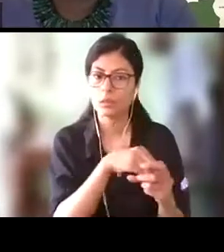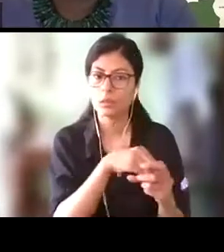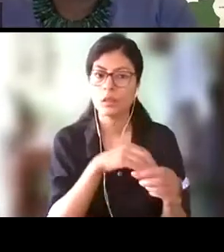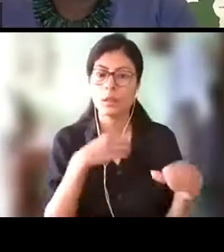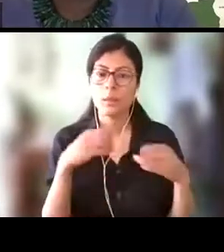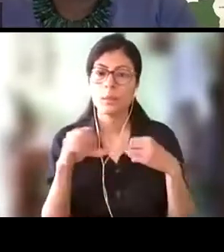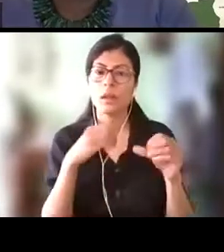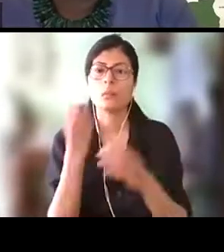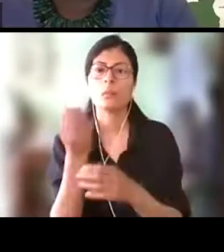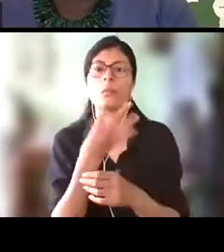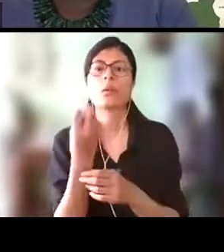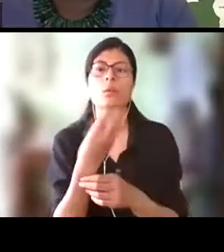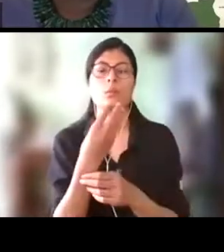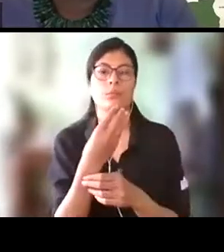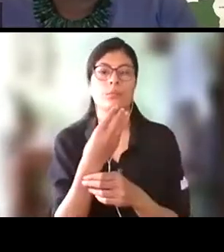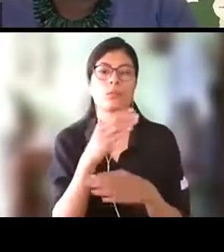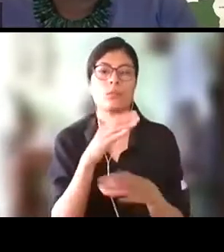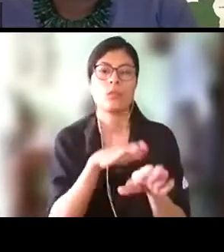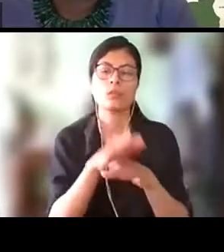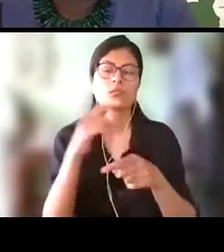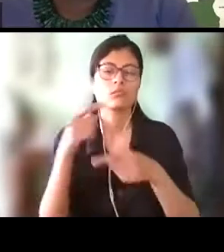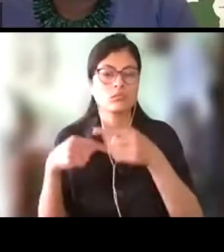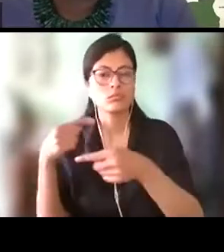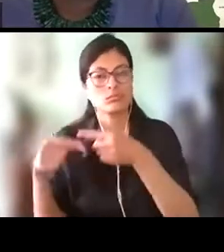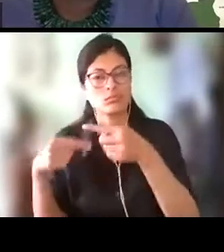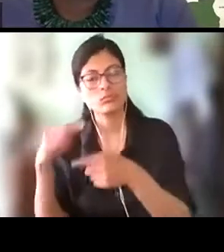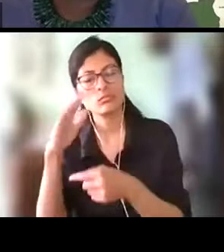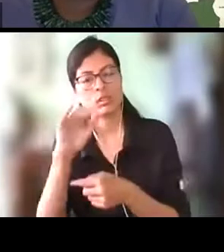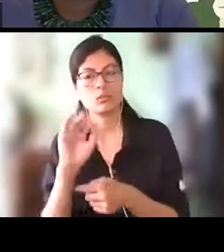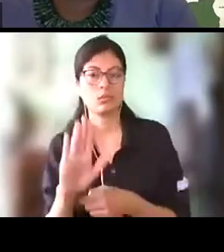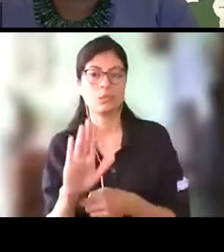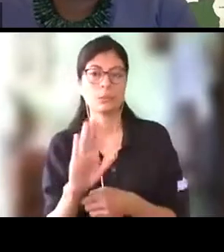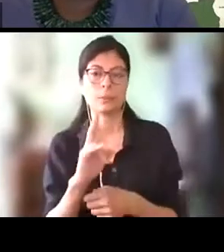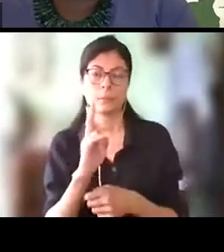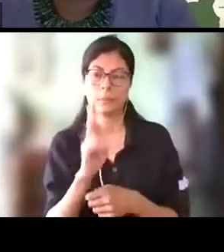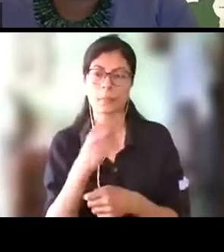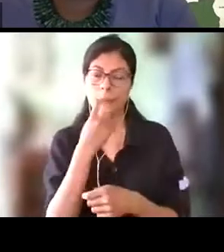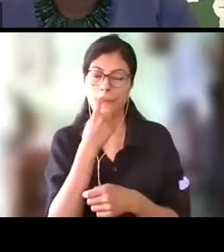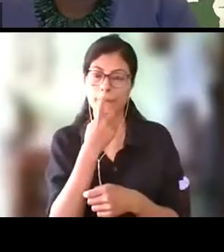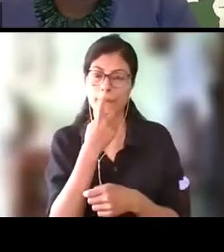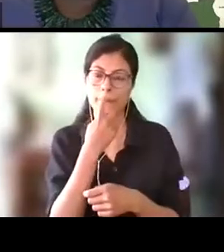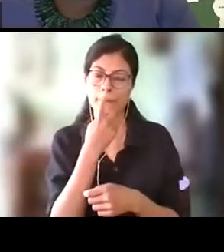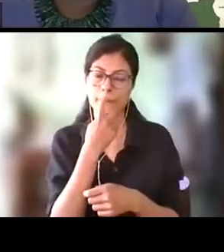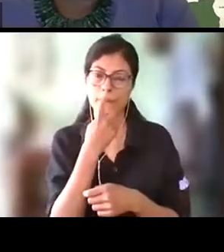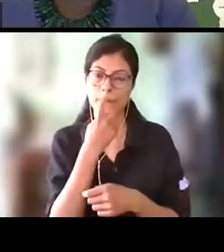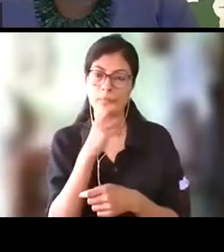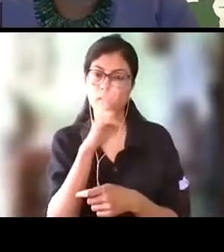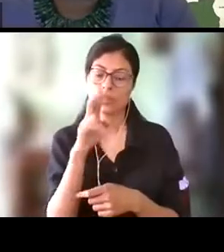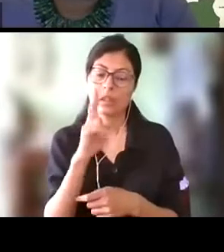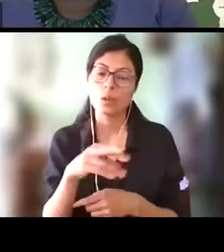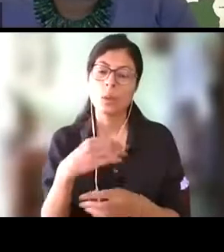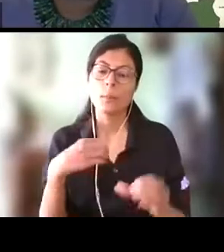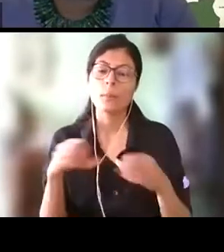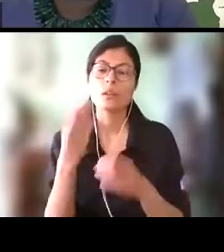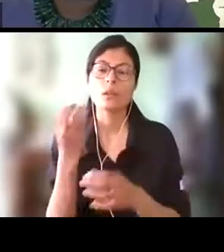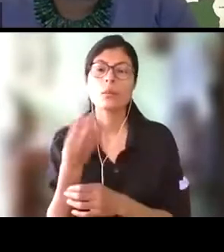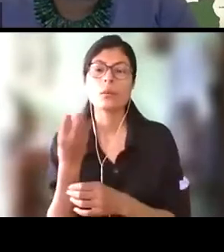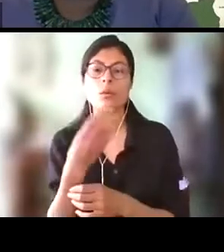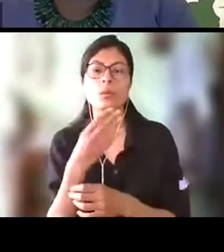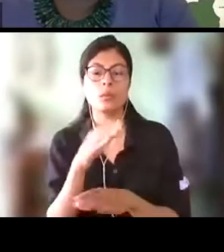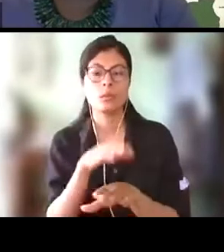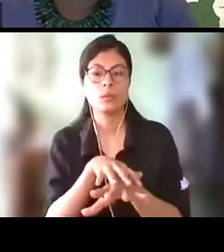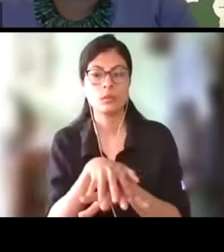those, these common phenomena are happening due to the direct and indirect impact of the climate change. But when it comes